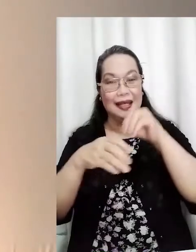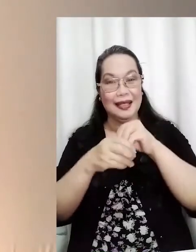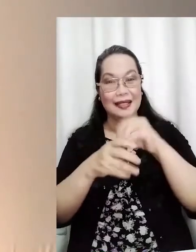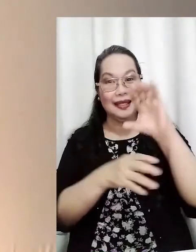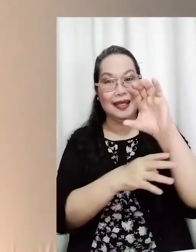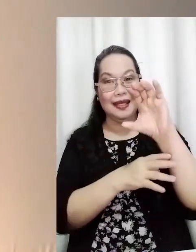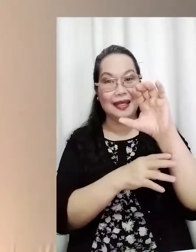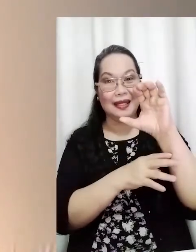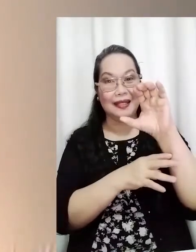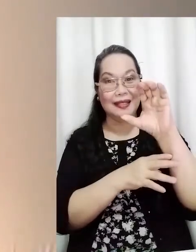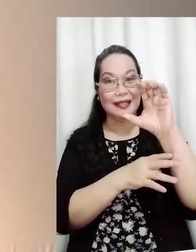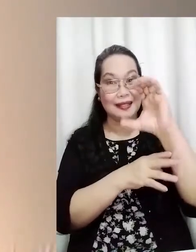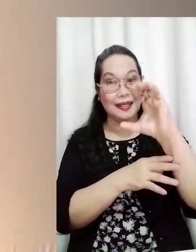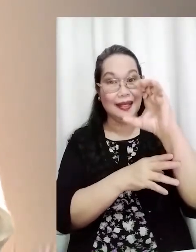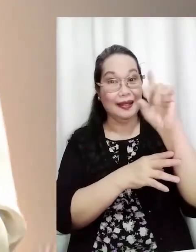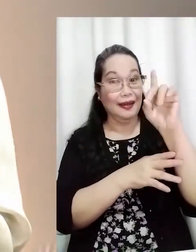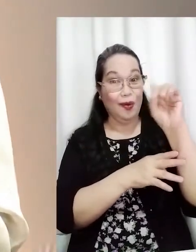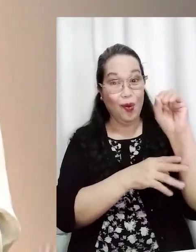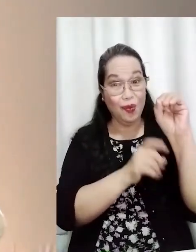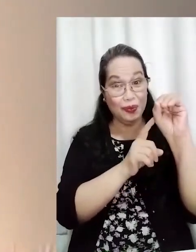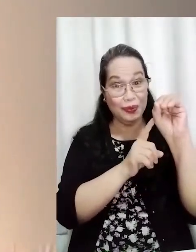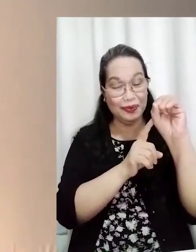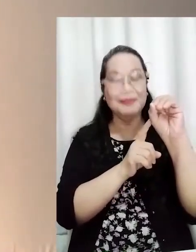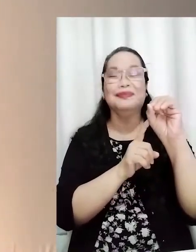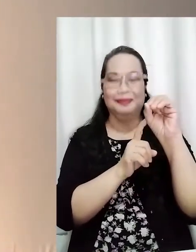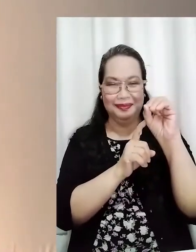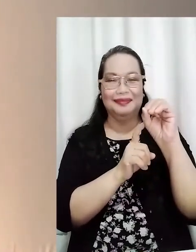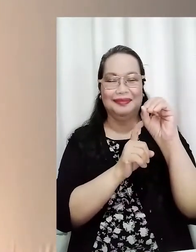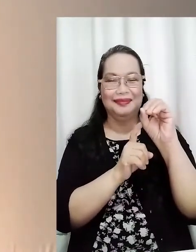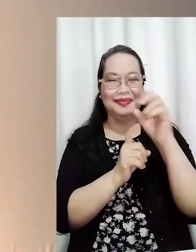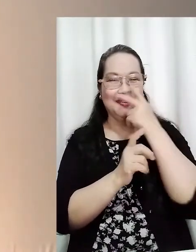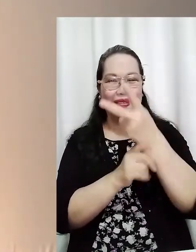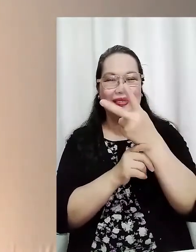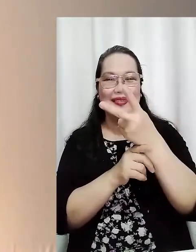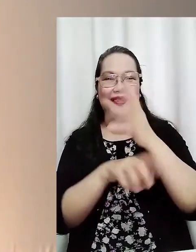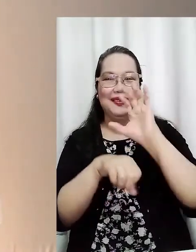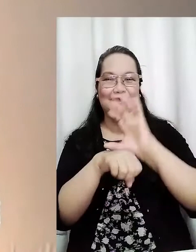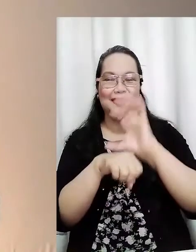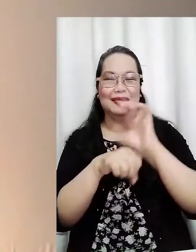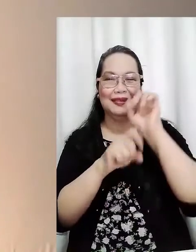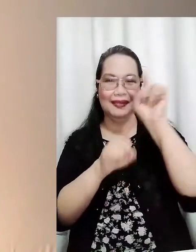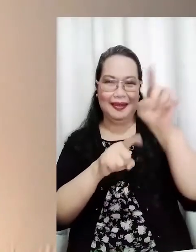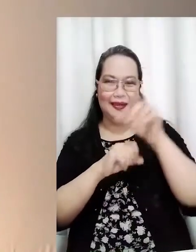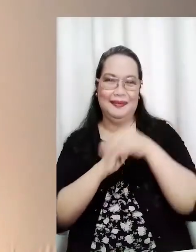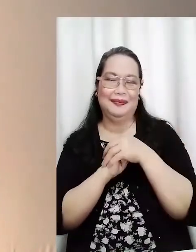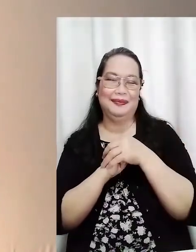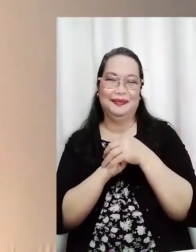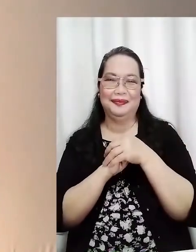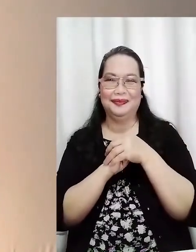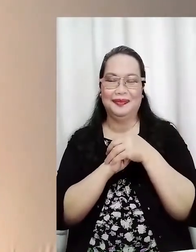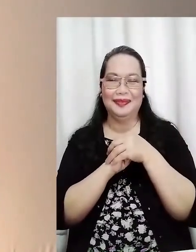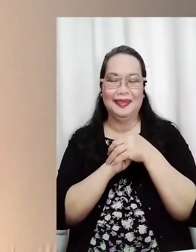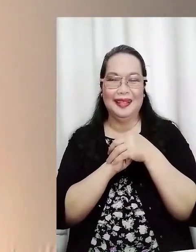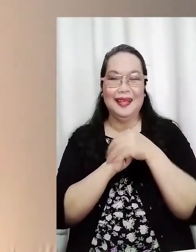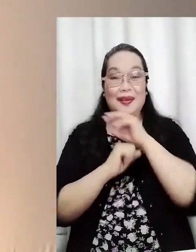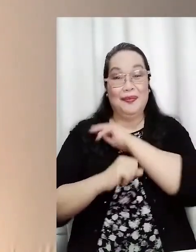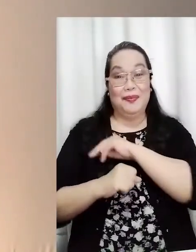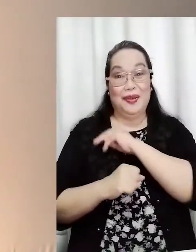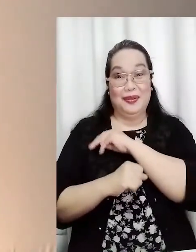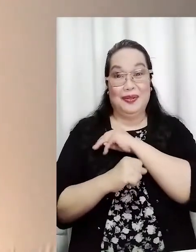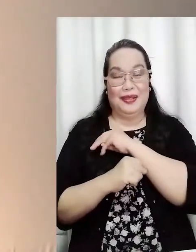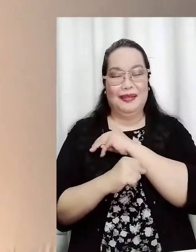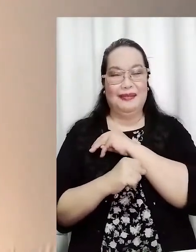Oro, makikita po ninyo ang church nila doon sa Cagayan de Oro City. As missionaries, they are